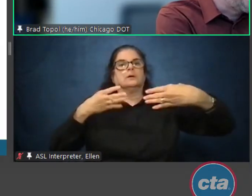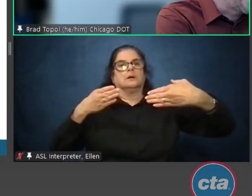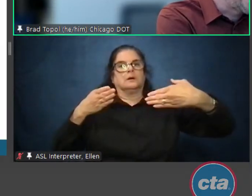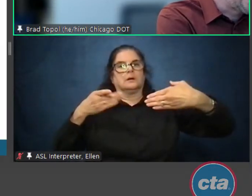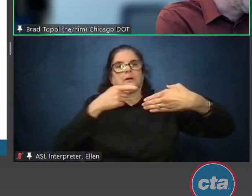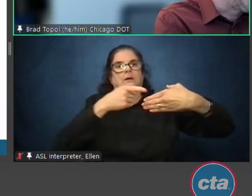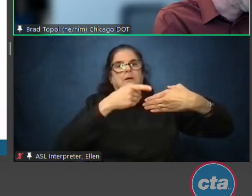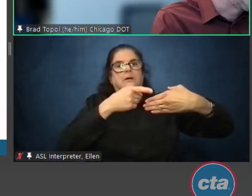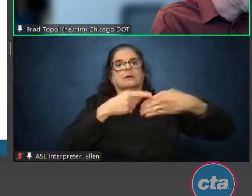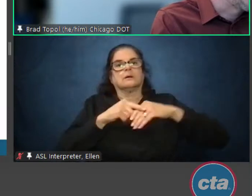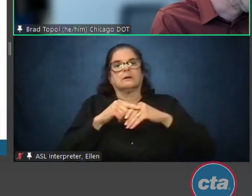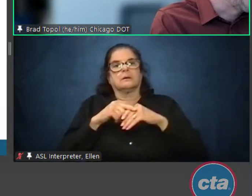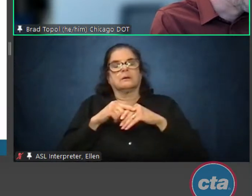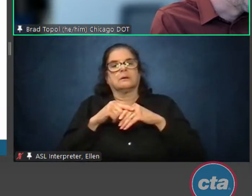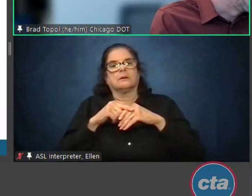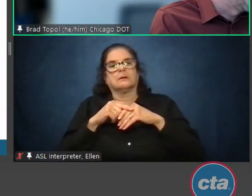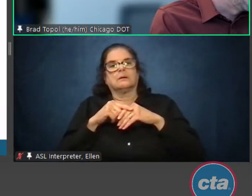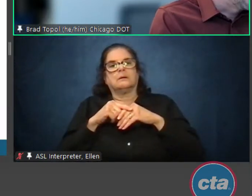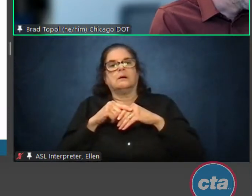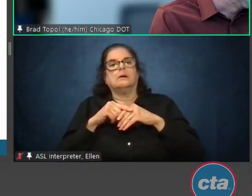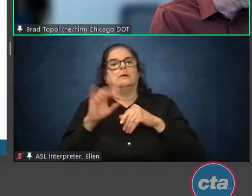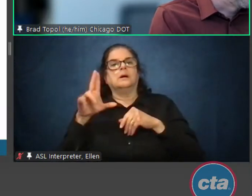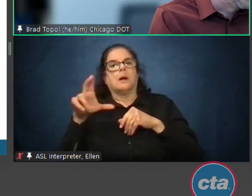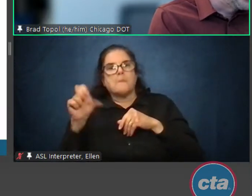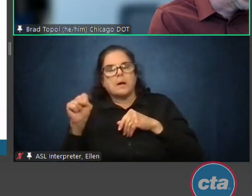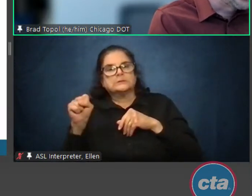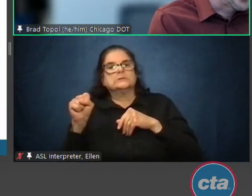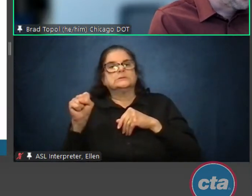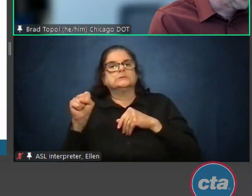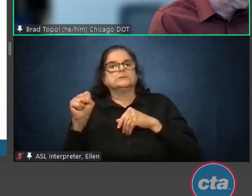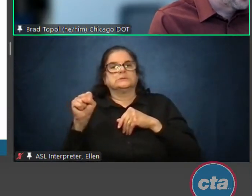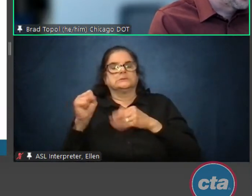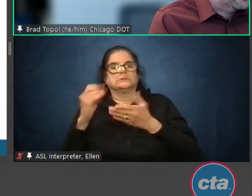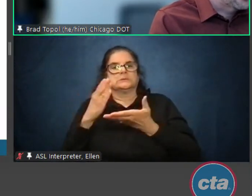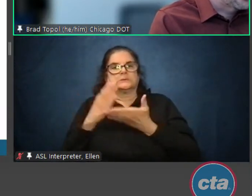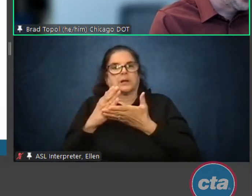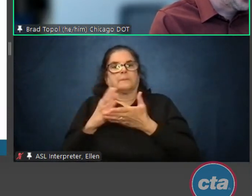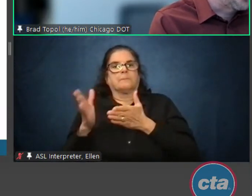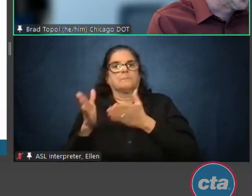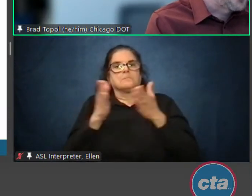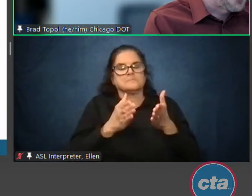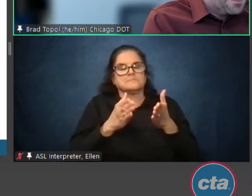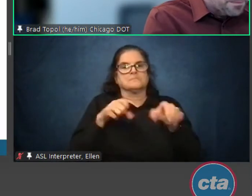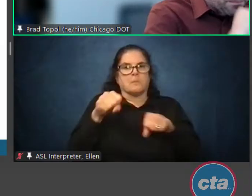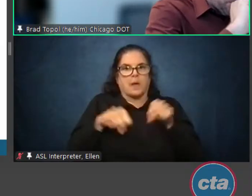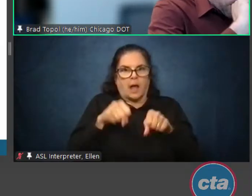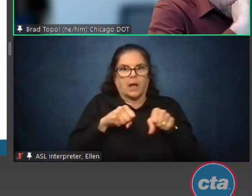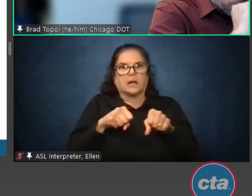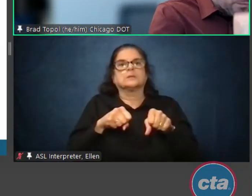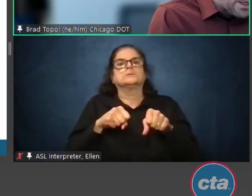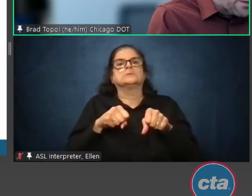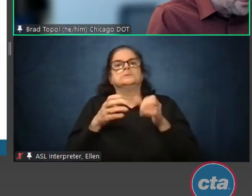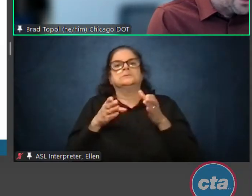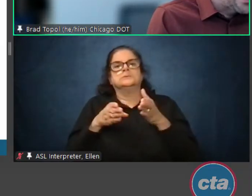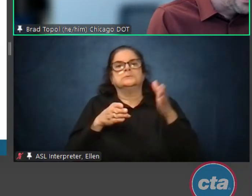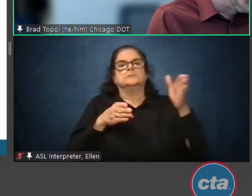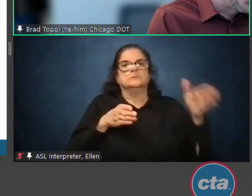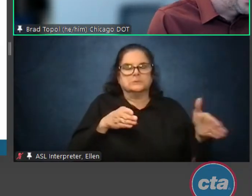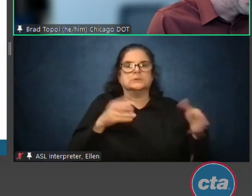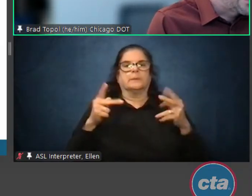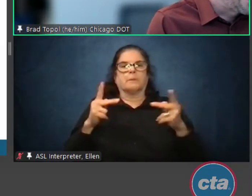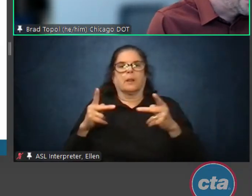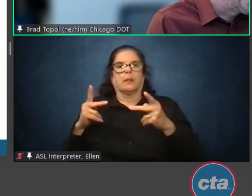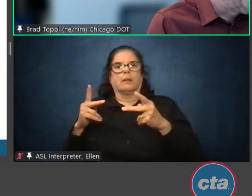also between the bus stop and the raised bike lane here. This is kind of further kind of trying